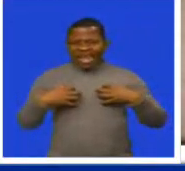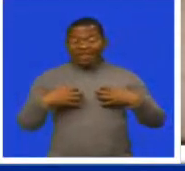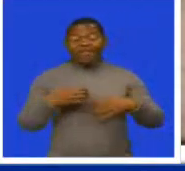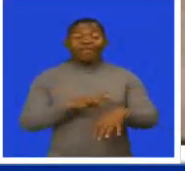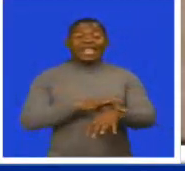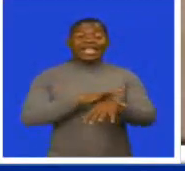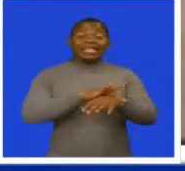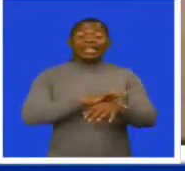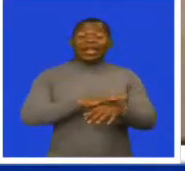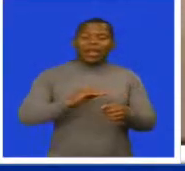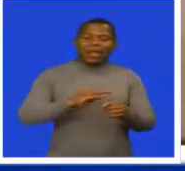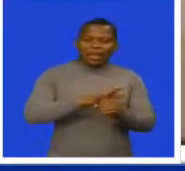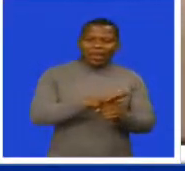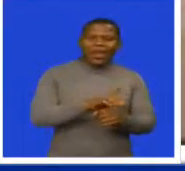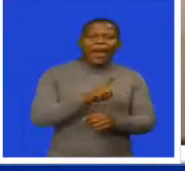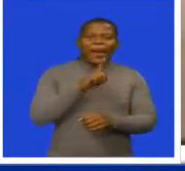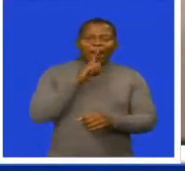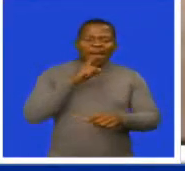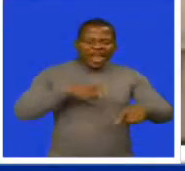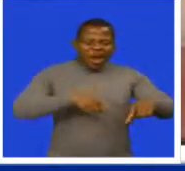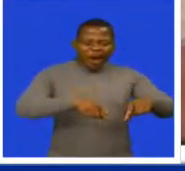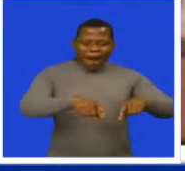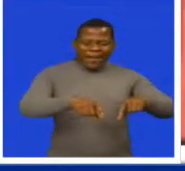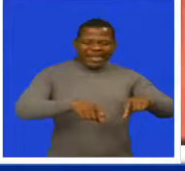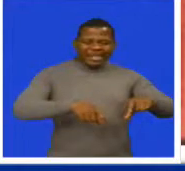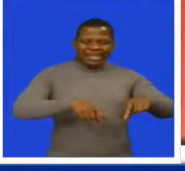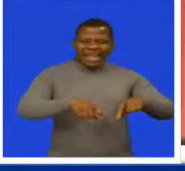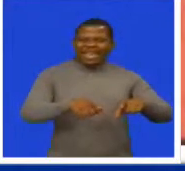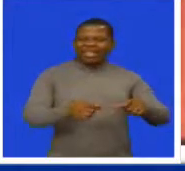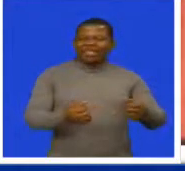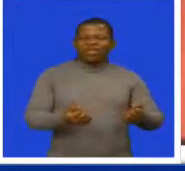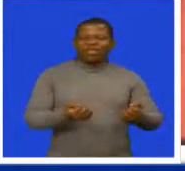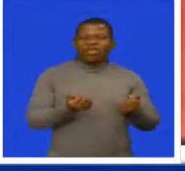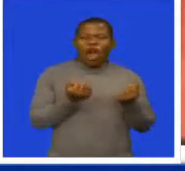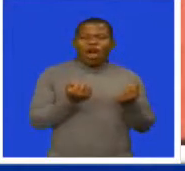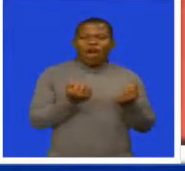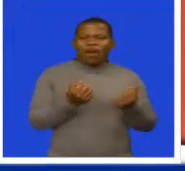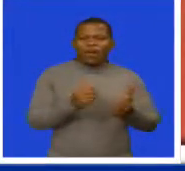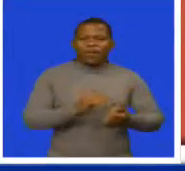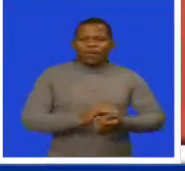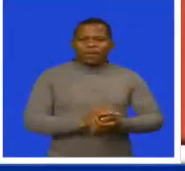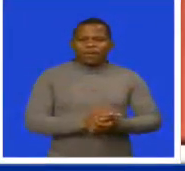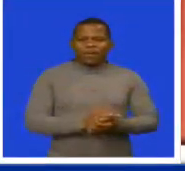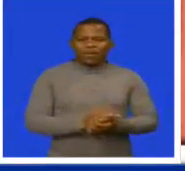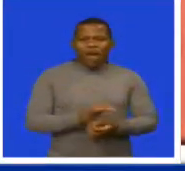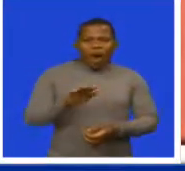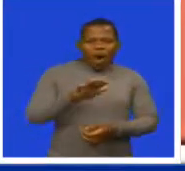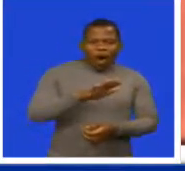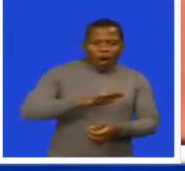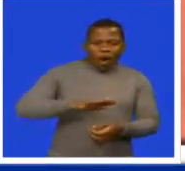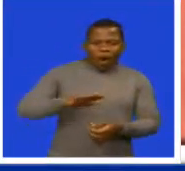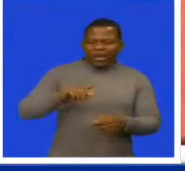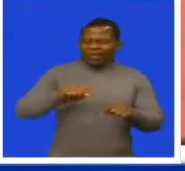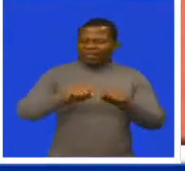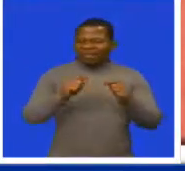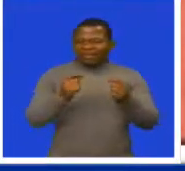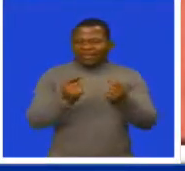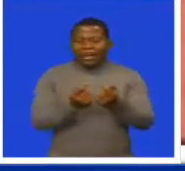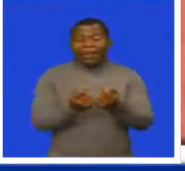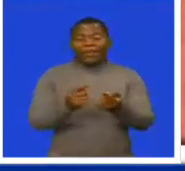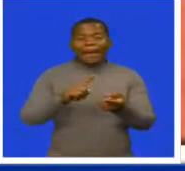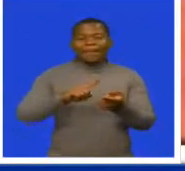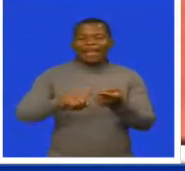team are fighting. Namhla wenokule position le next week udabe ukuyo. All teams aphakamisile.